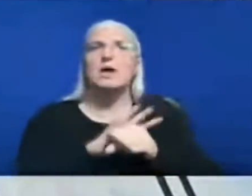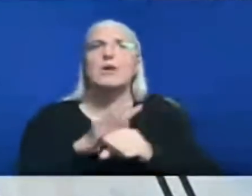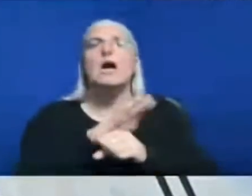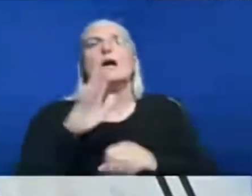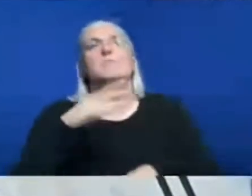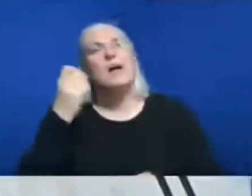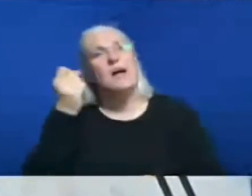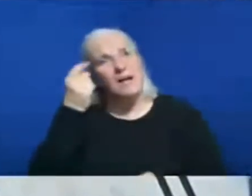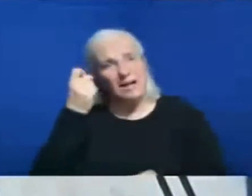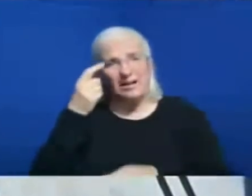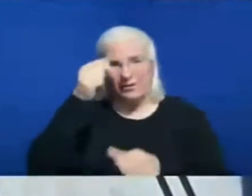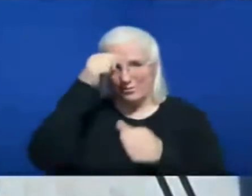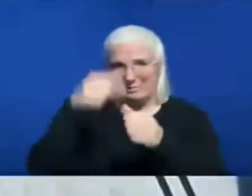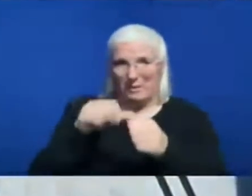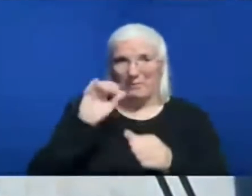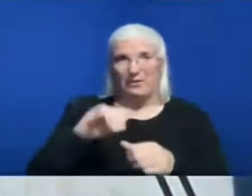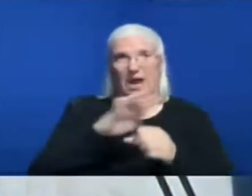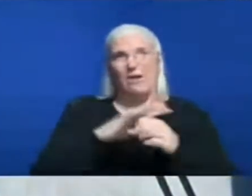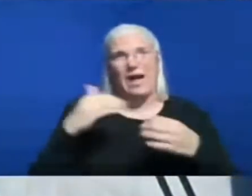is like a land,